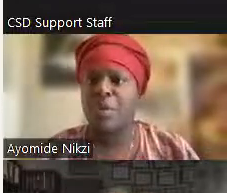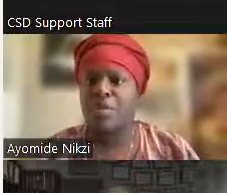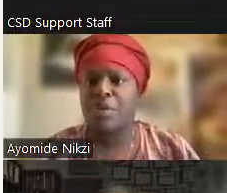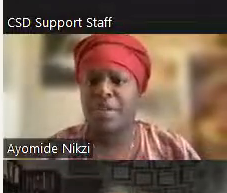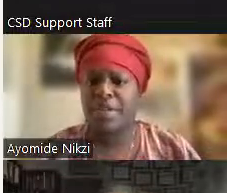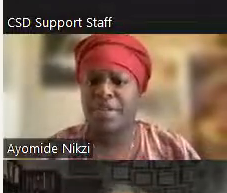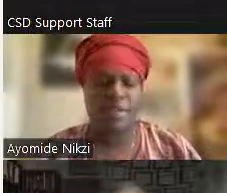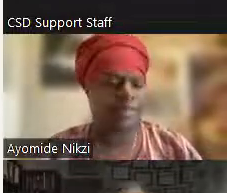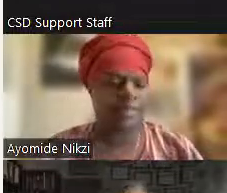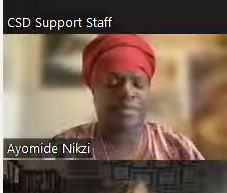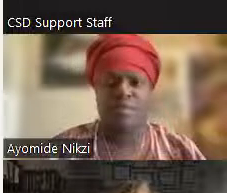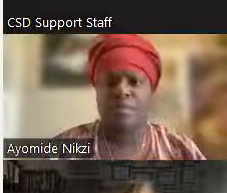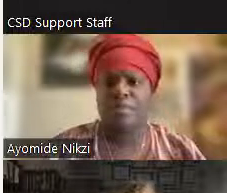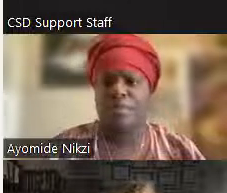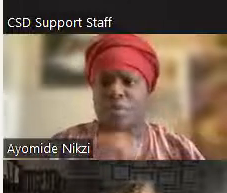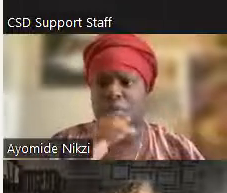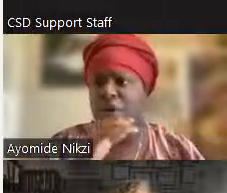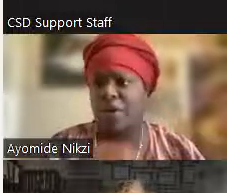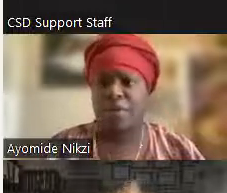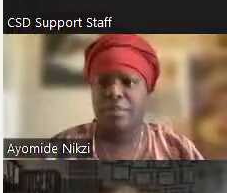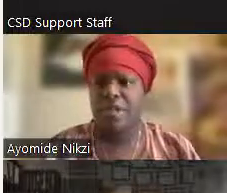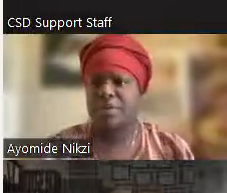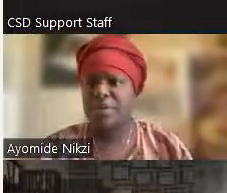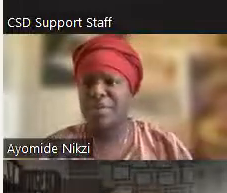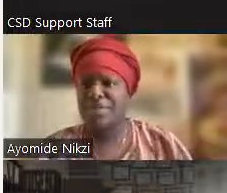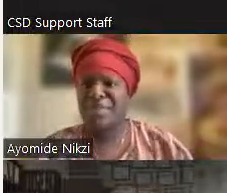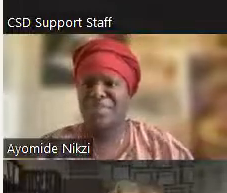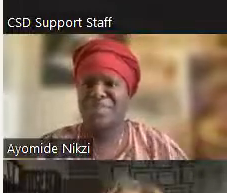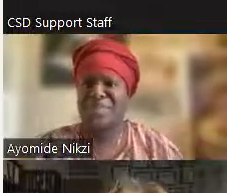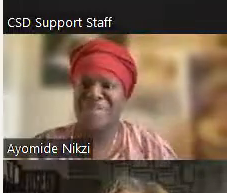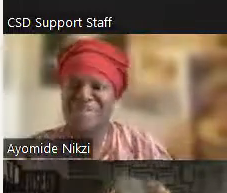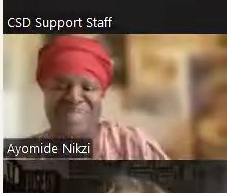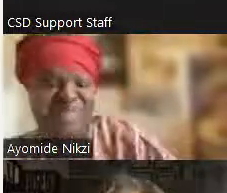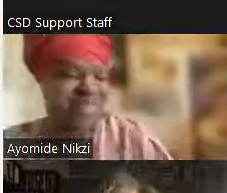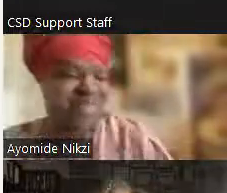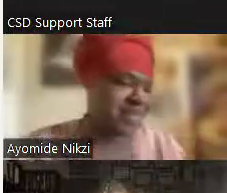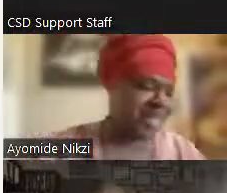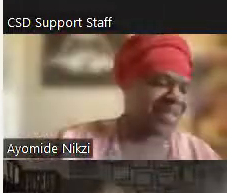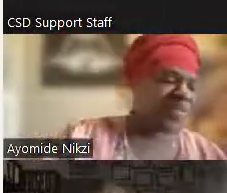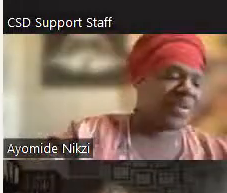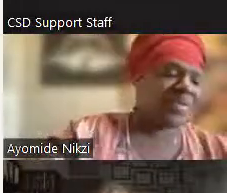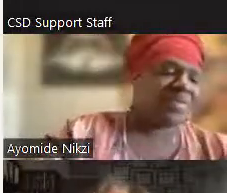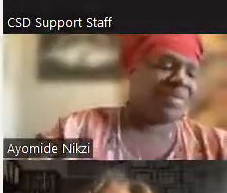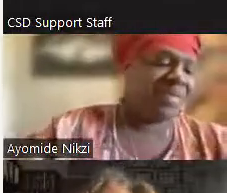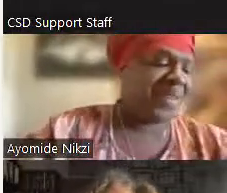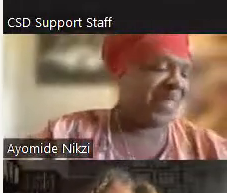Oh, you are muted, I think. So we're calling the meeting to order. Yep. Yes, I am. Thank